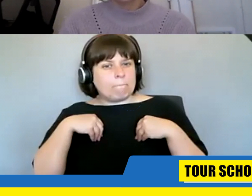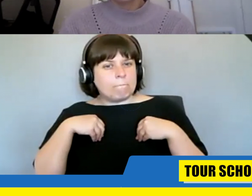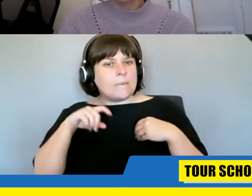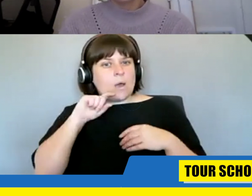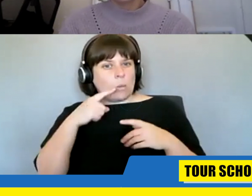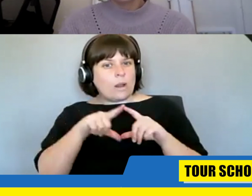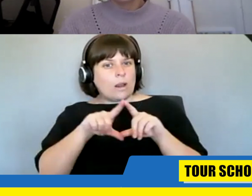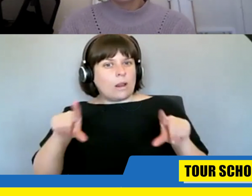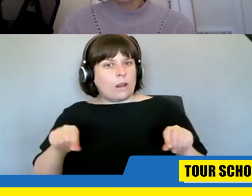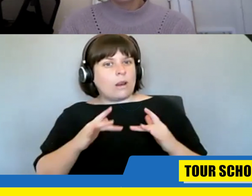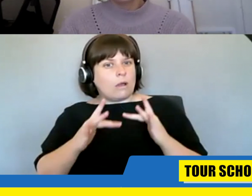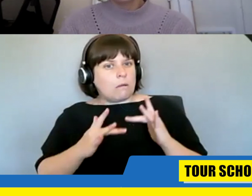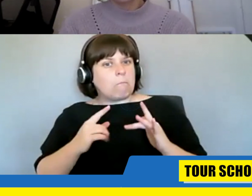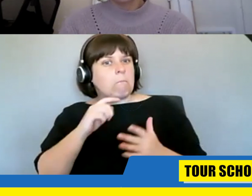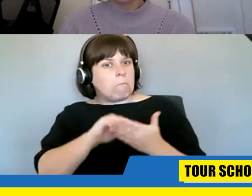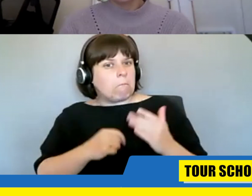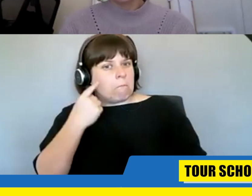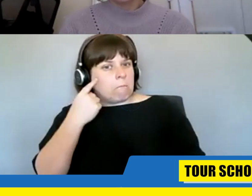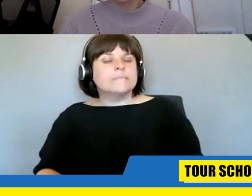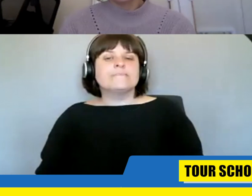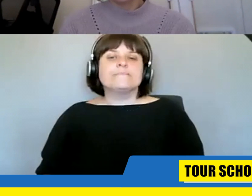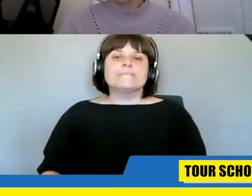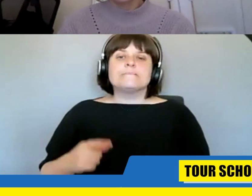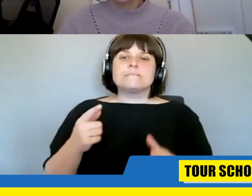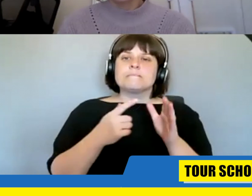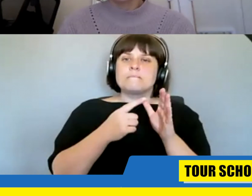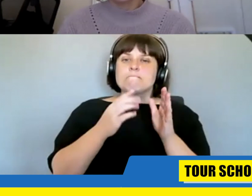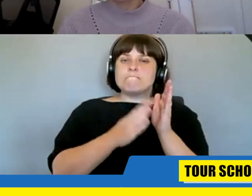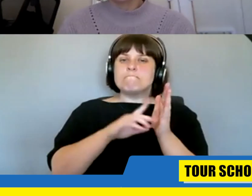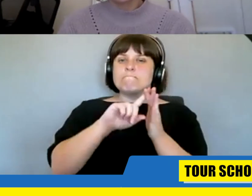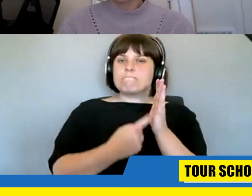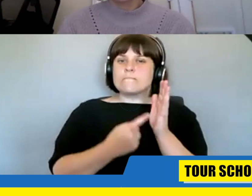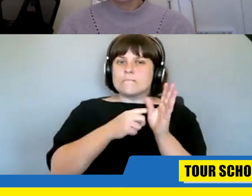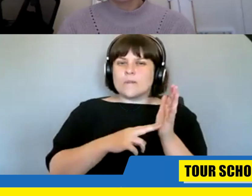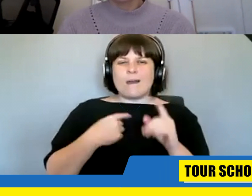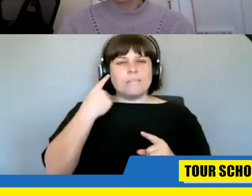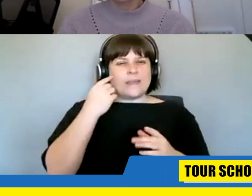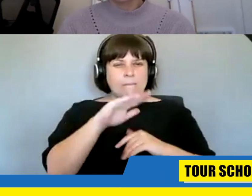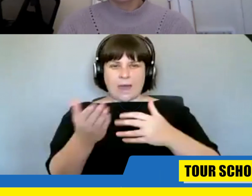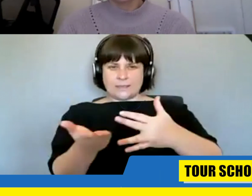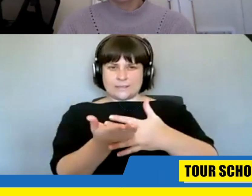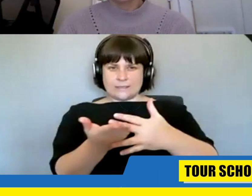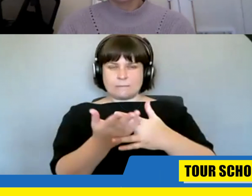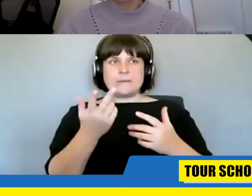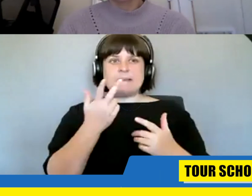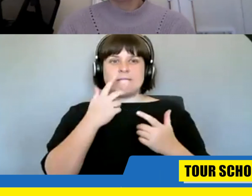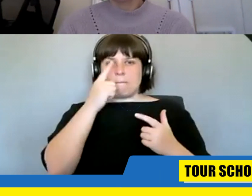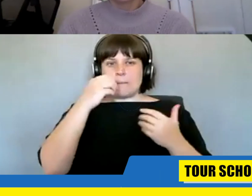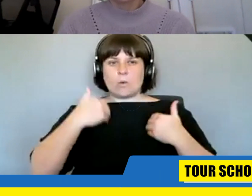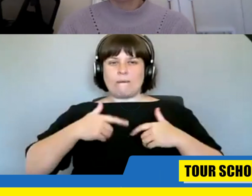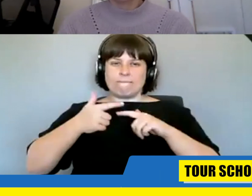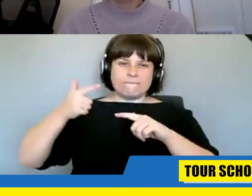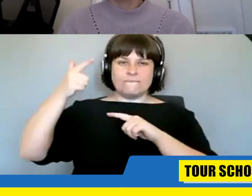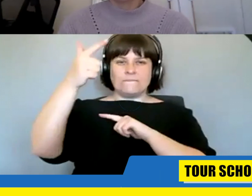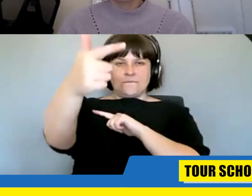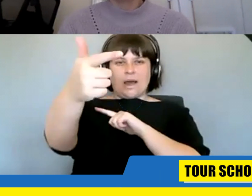yeah. I'm just thinking about, accessibility for people who don't live within easy distance of the centre